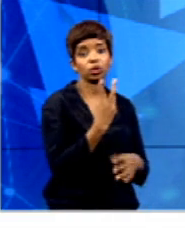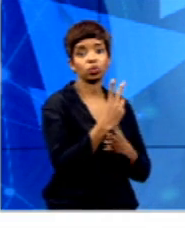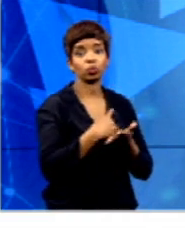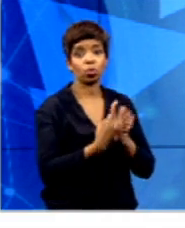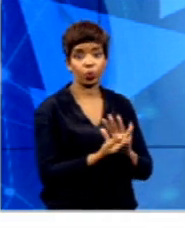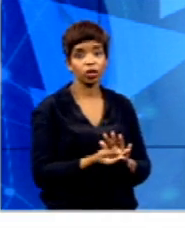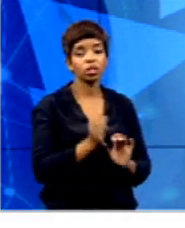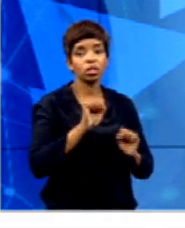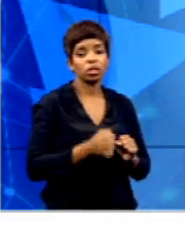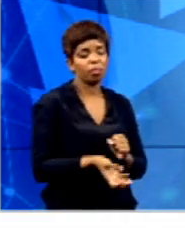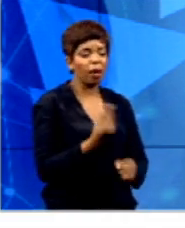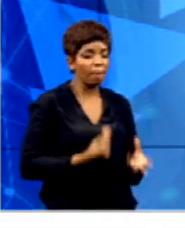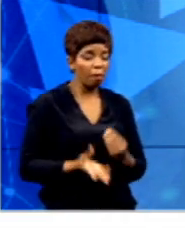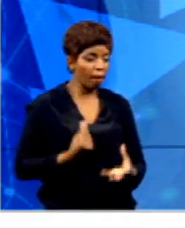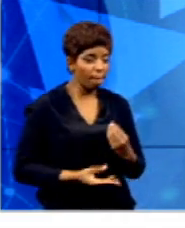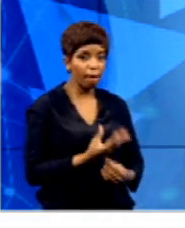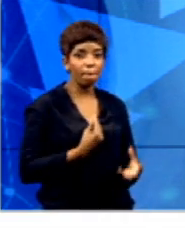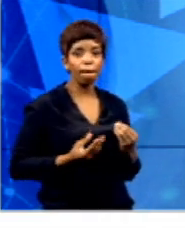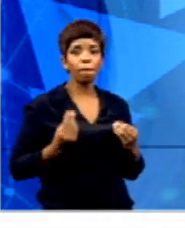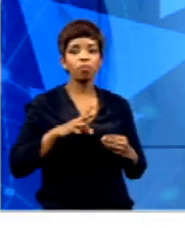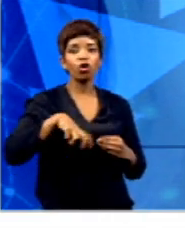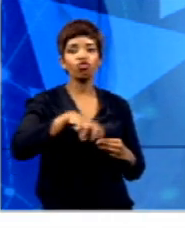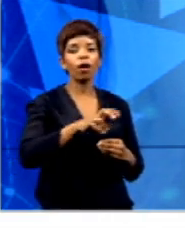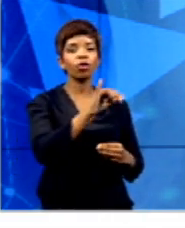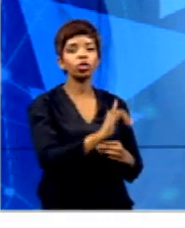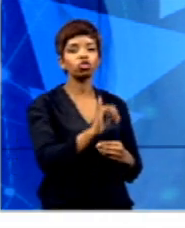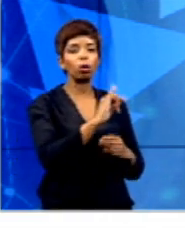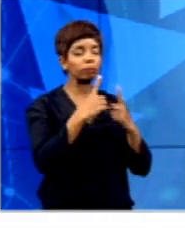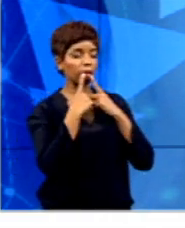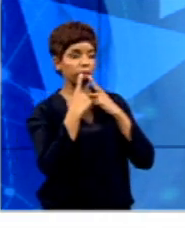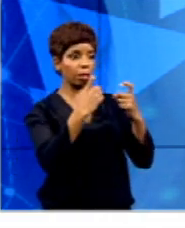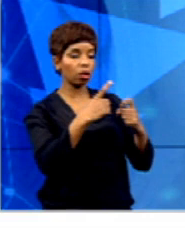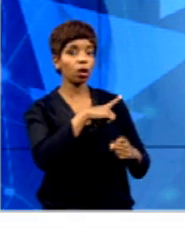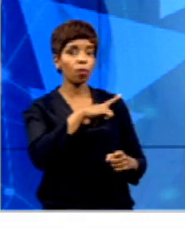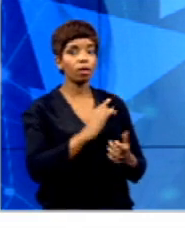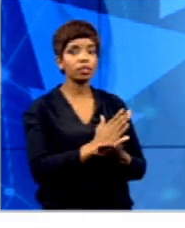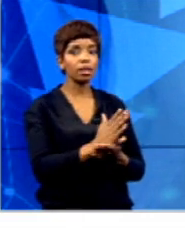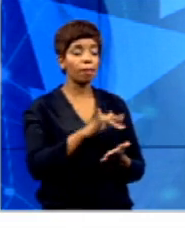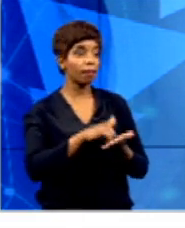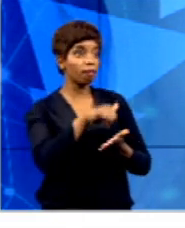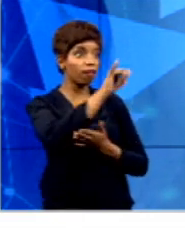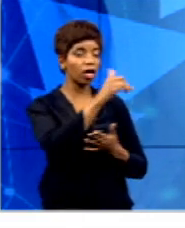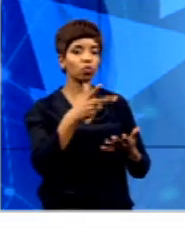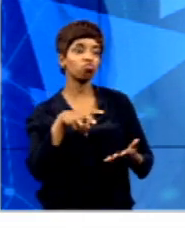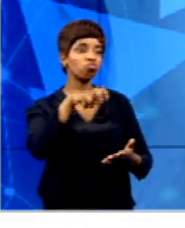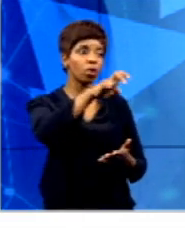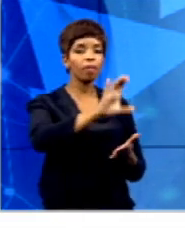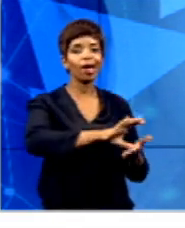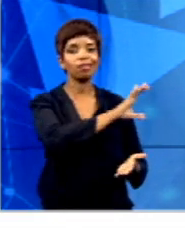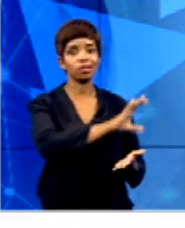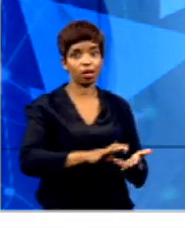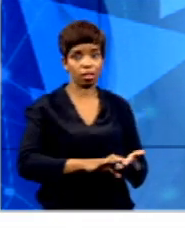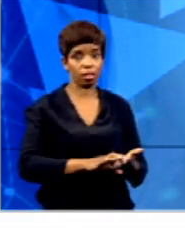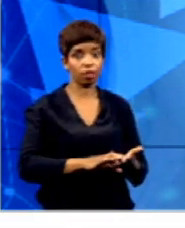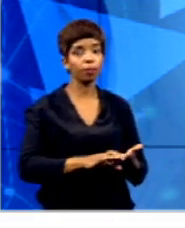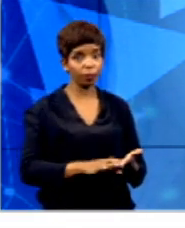complaints pertaining to travel insurance, and obviously the cancellation of trips and flights, and as well as a